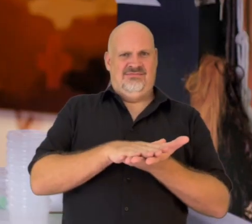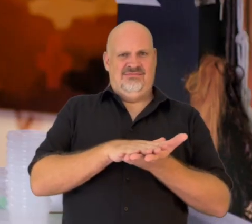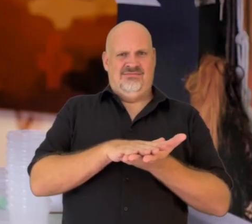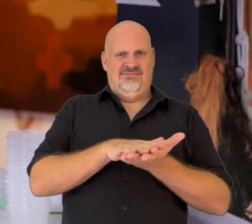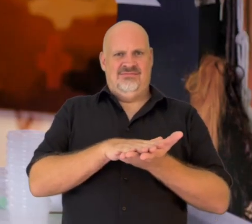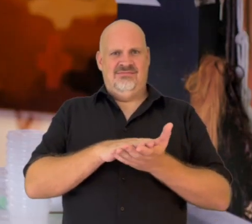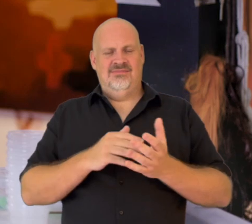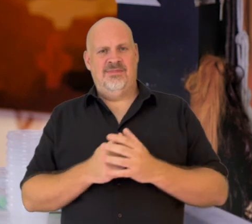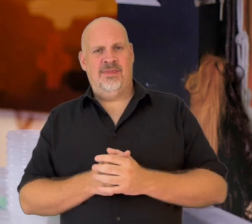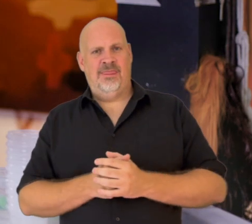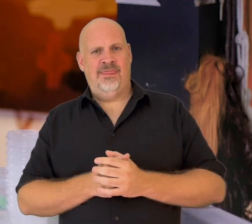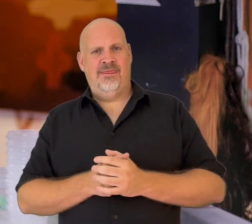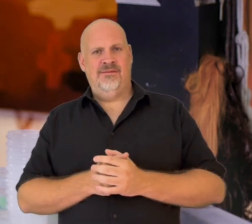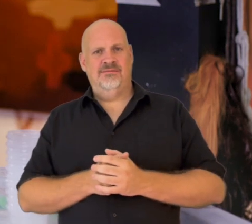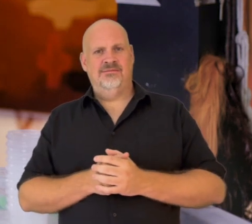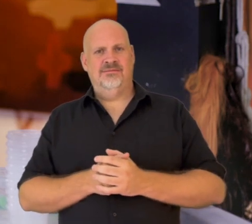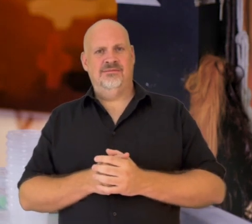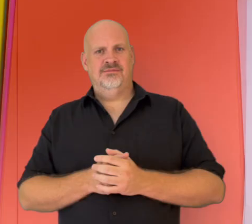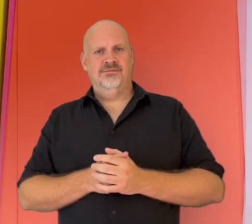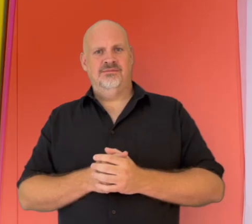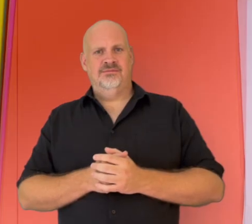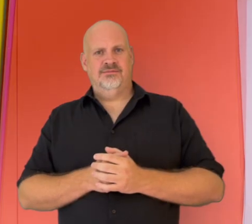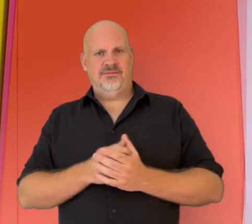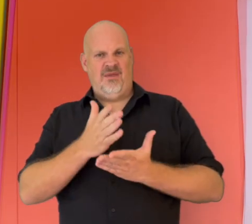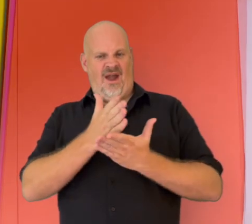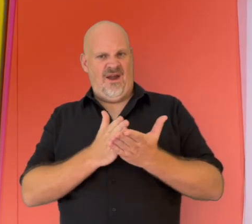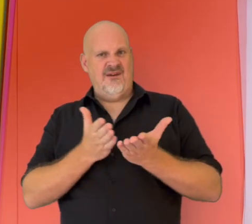fold them in half